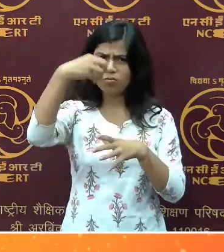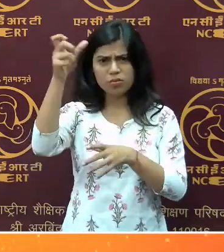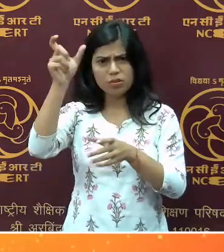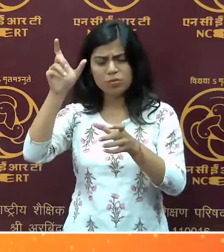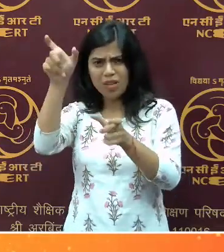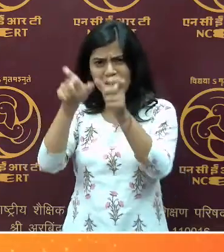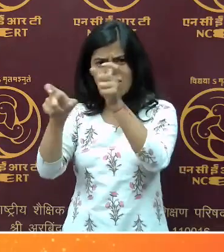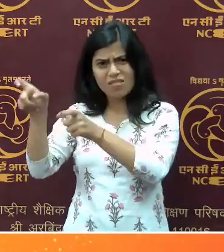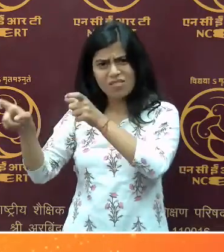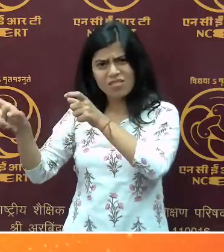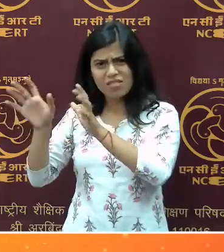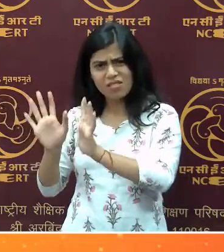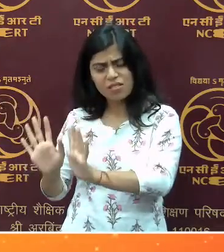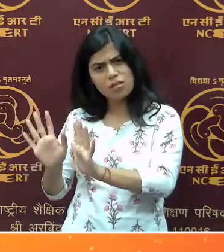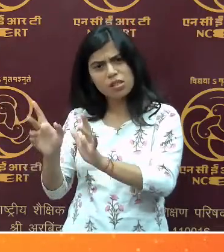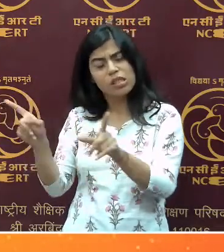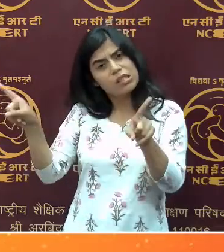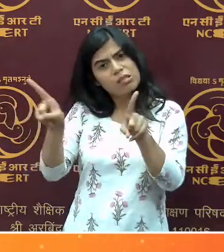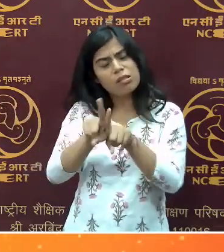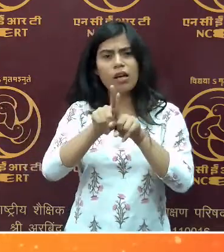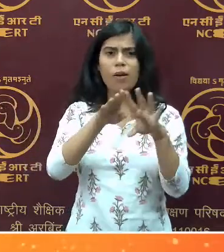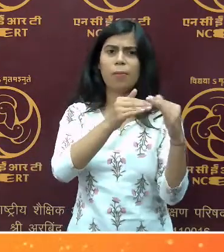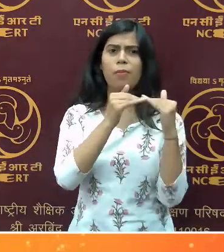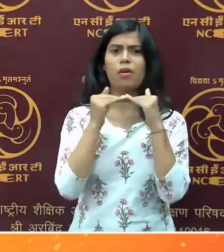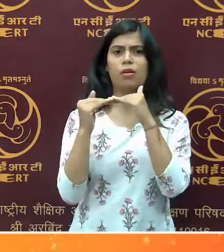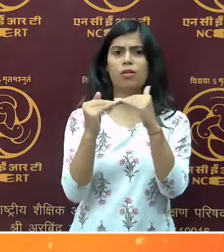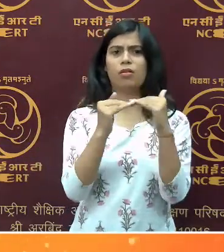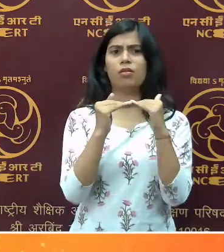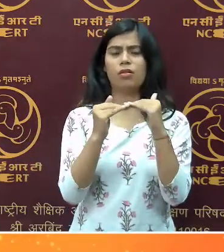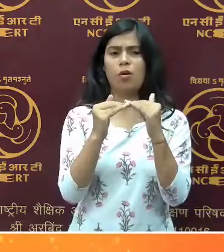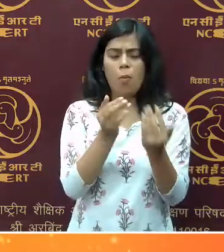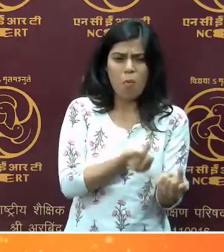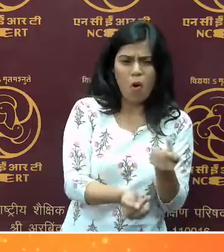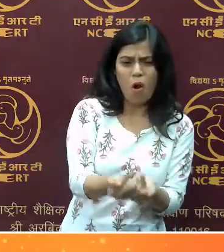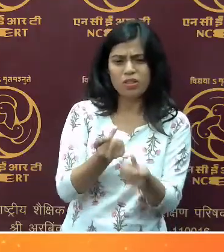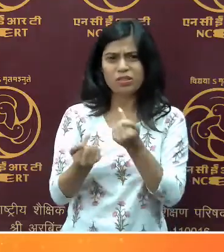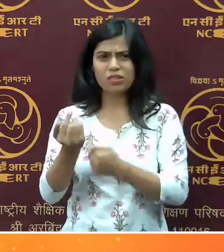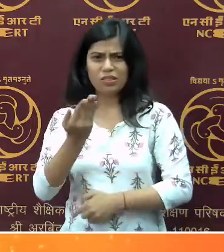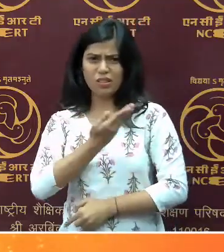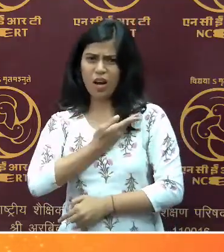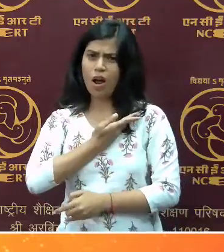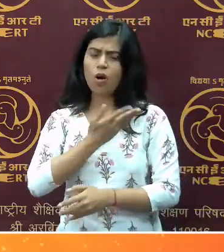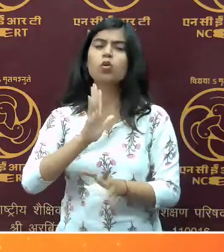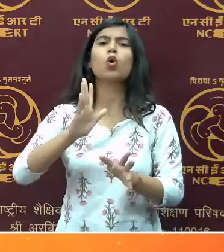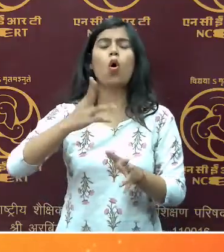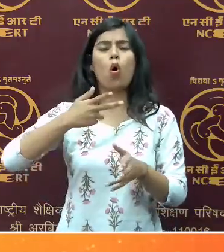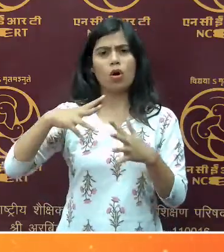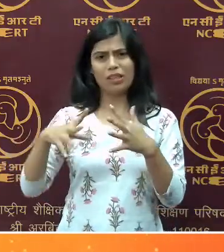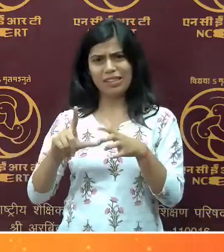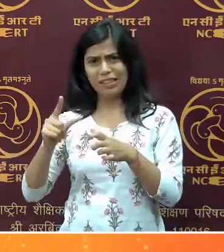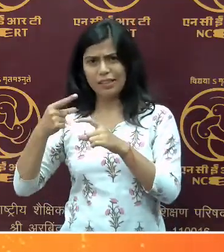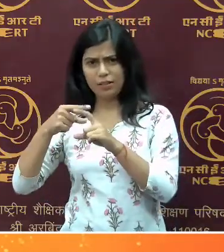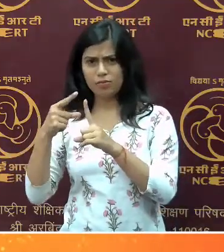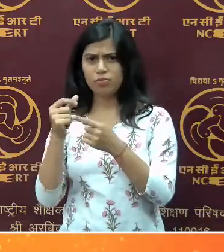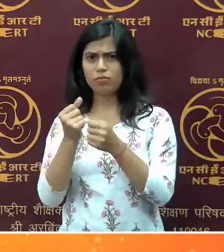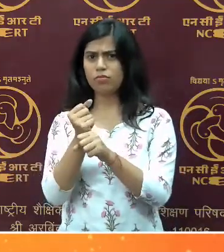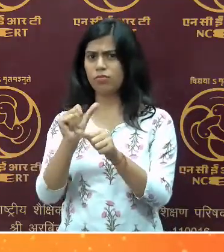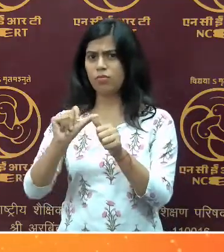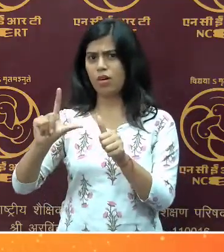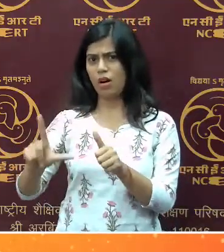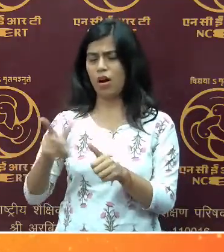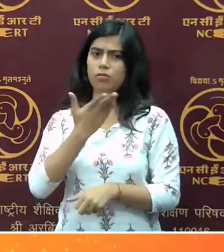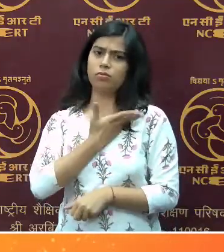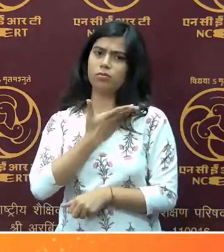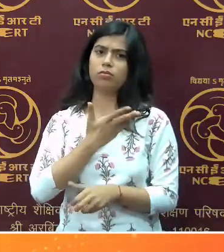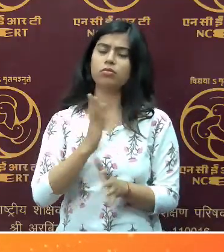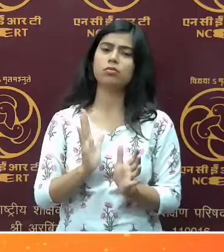with equal treatment barring certain political rights and certain legal rights. So, equal